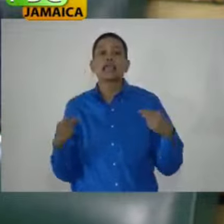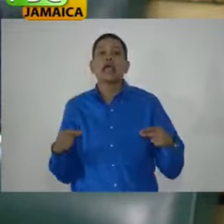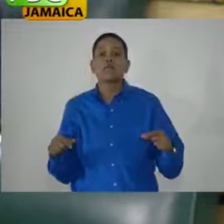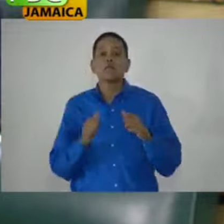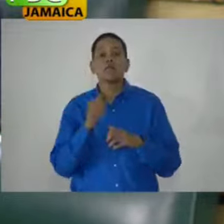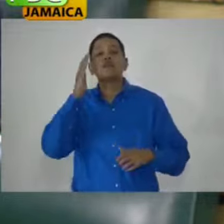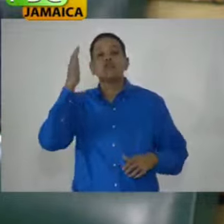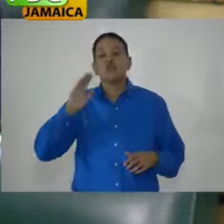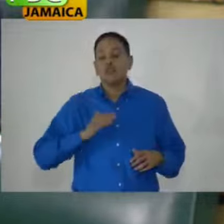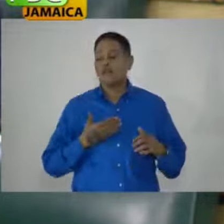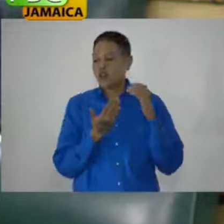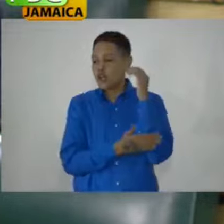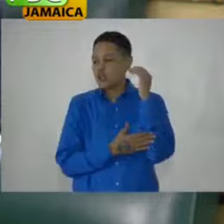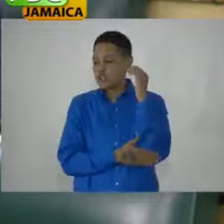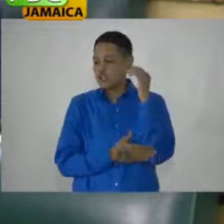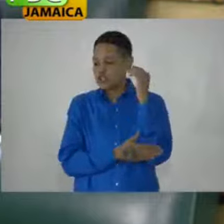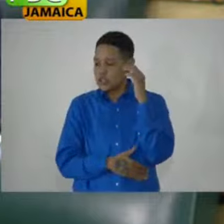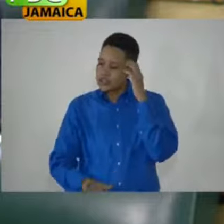country.